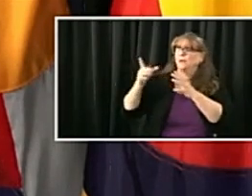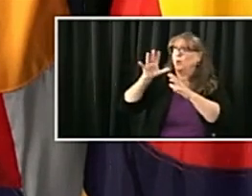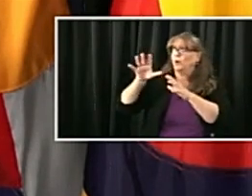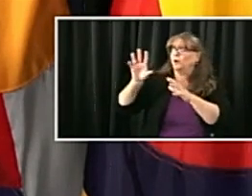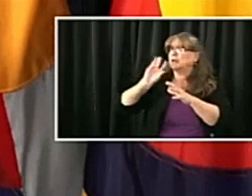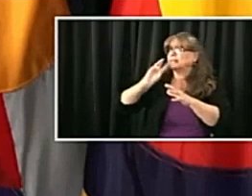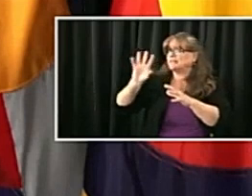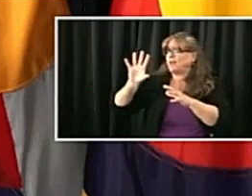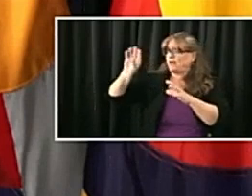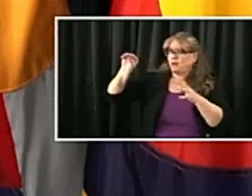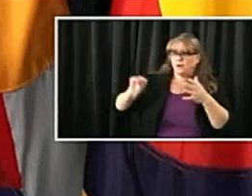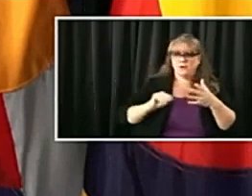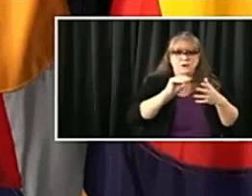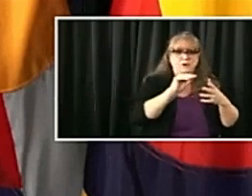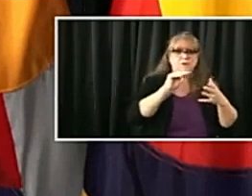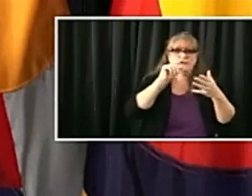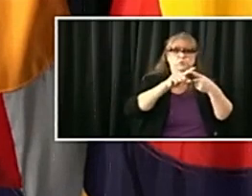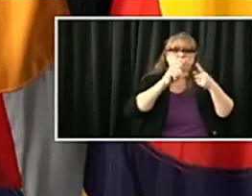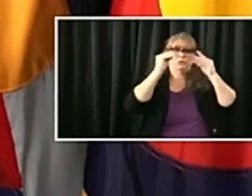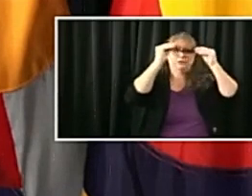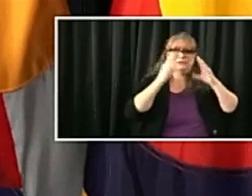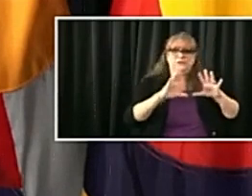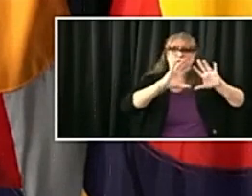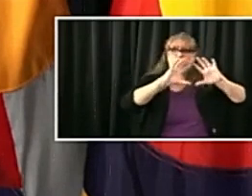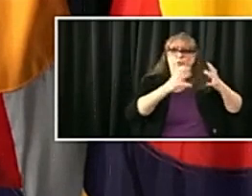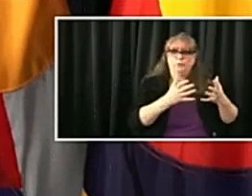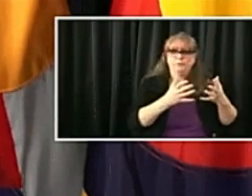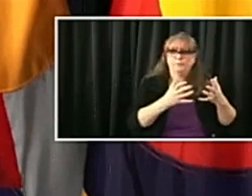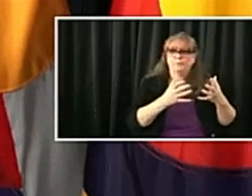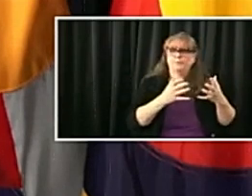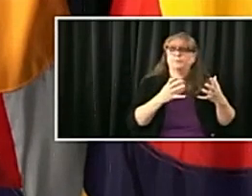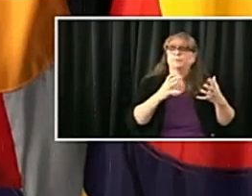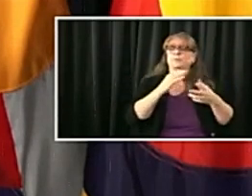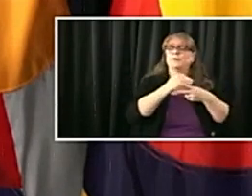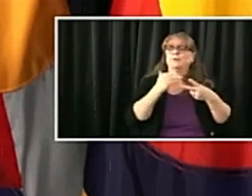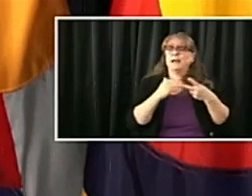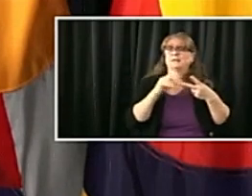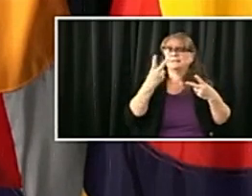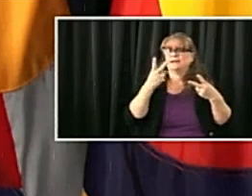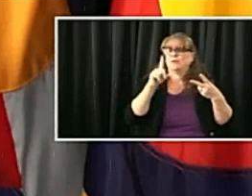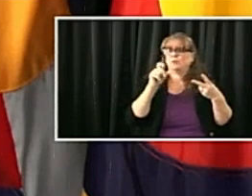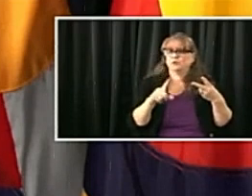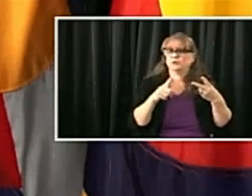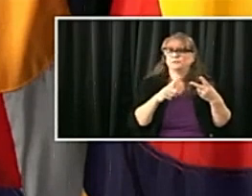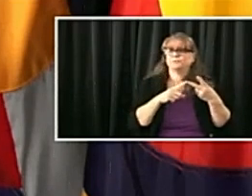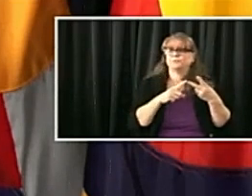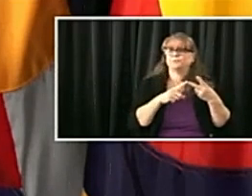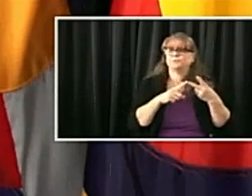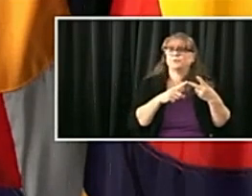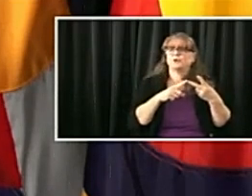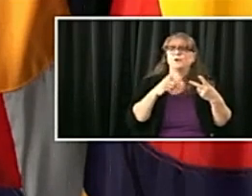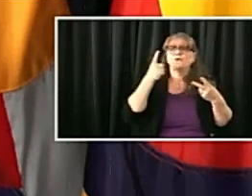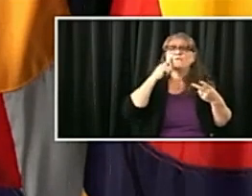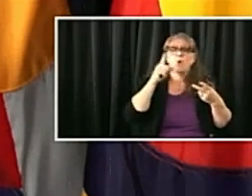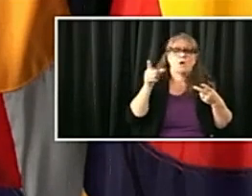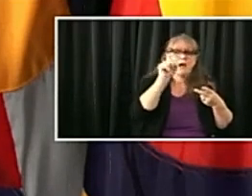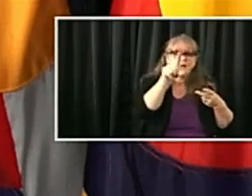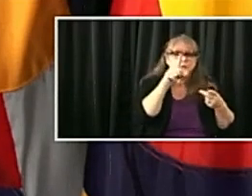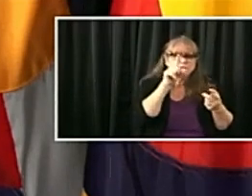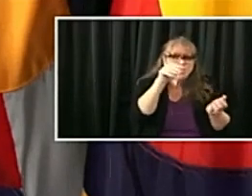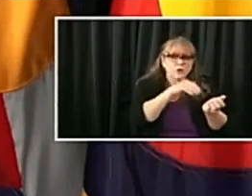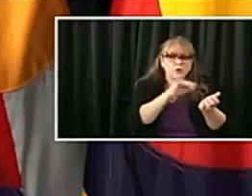65 and up, where, their rough timeline, when they'll be included? And then second, this might be better for Dr. Herlihy, but just does the state have